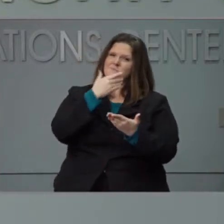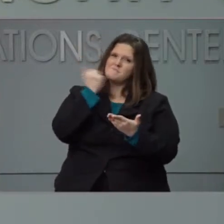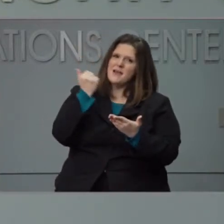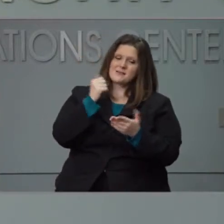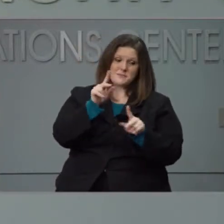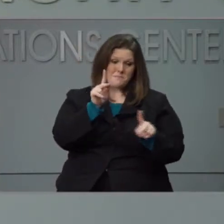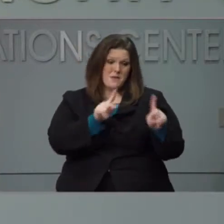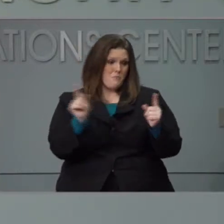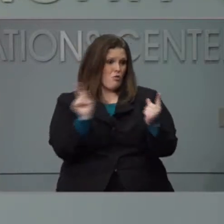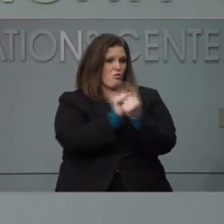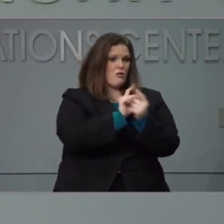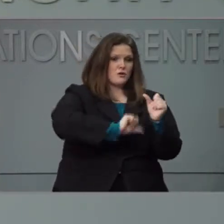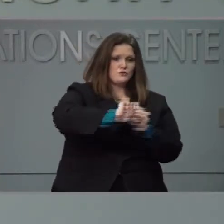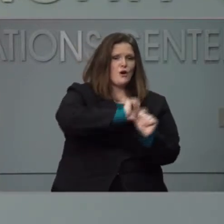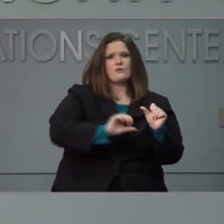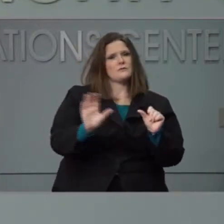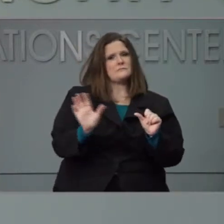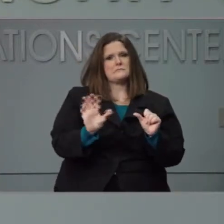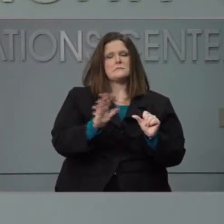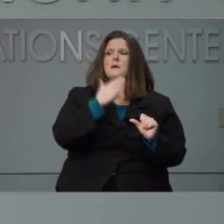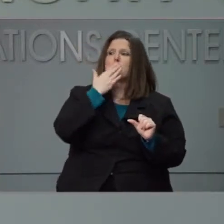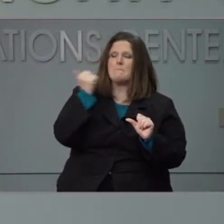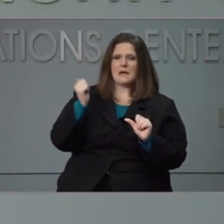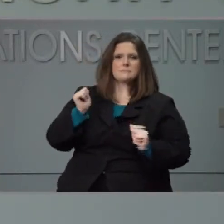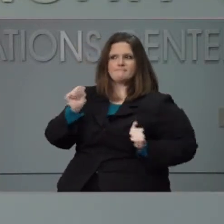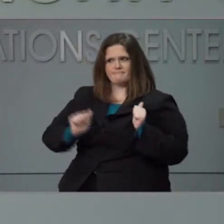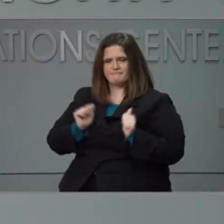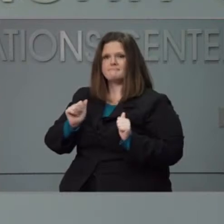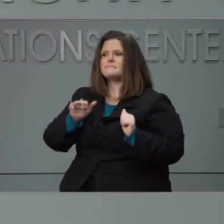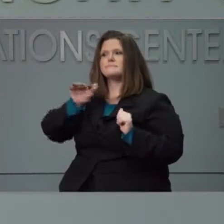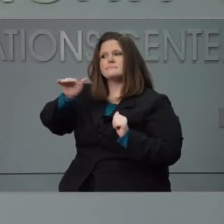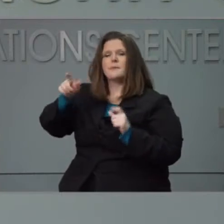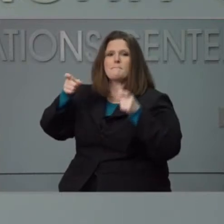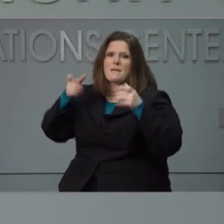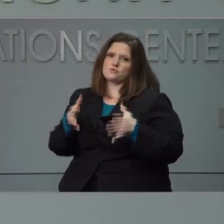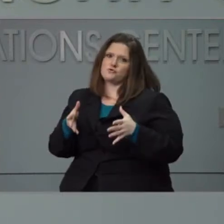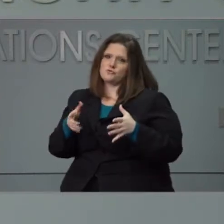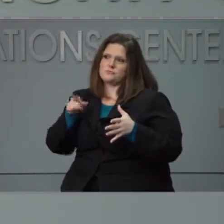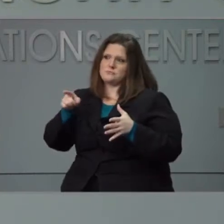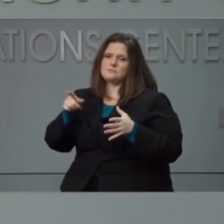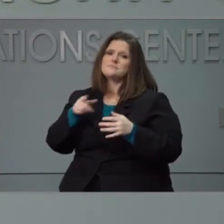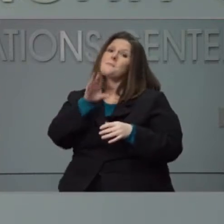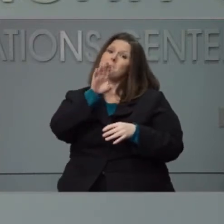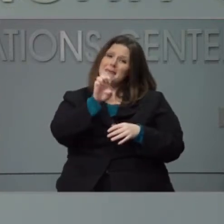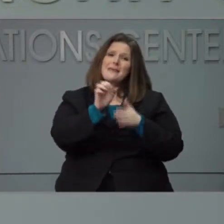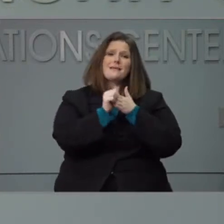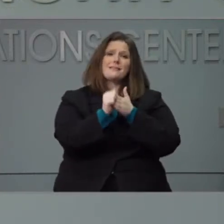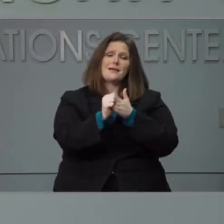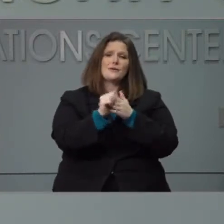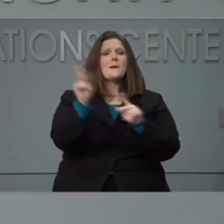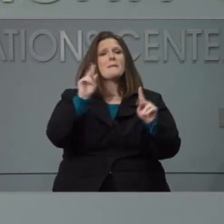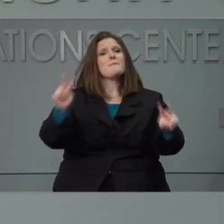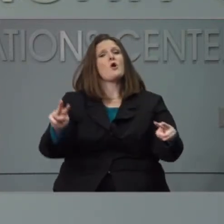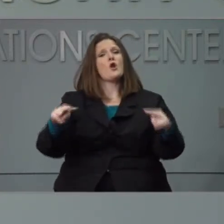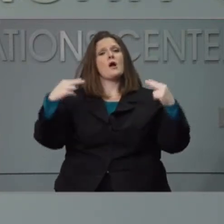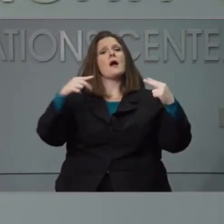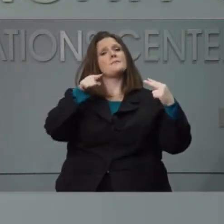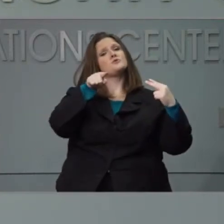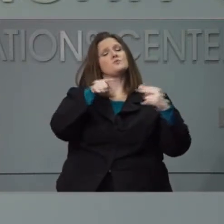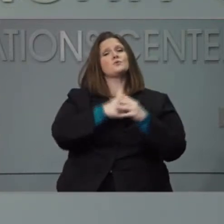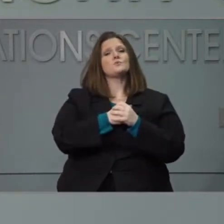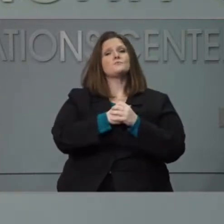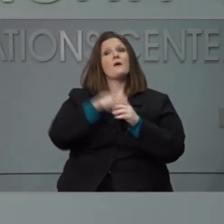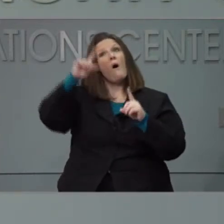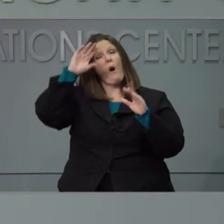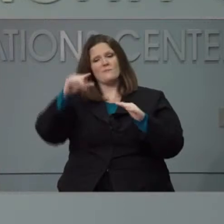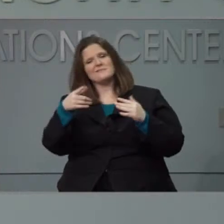to set the example as being a leader in your community. Hopefully getting past this